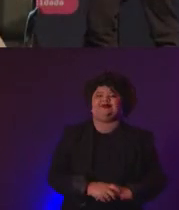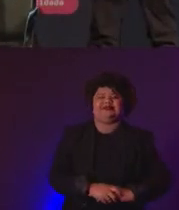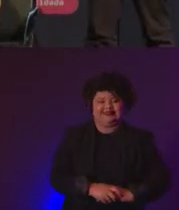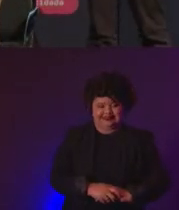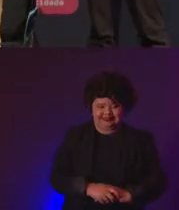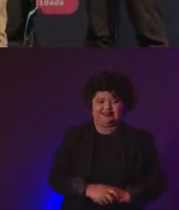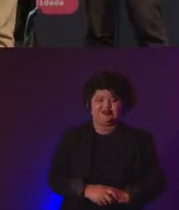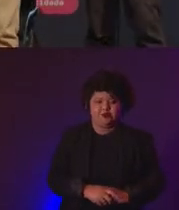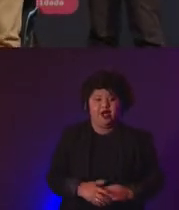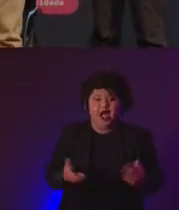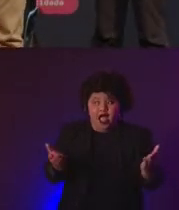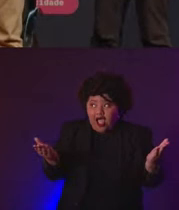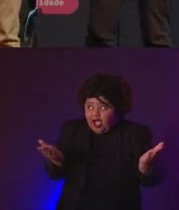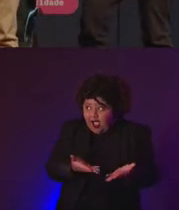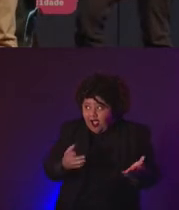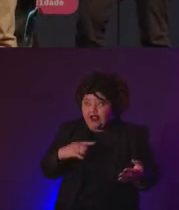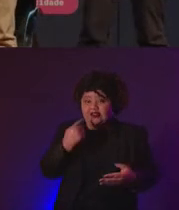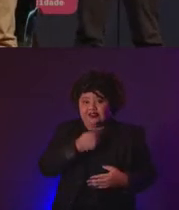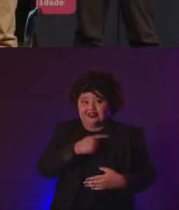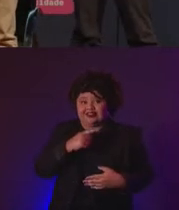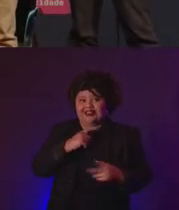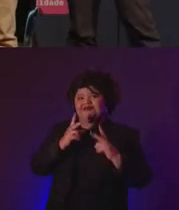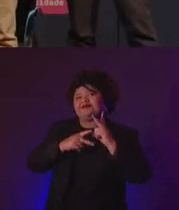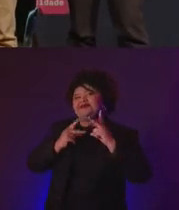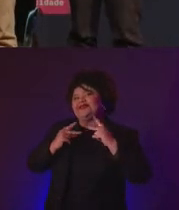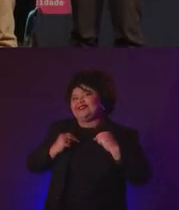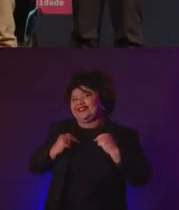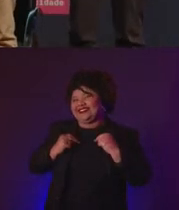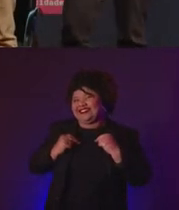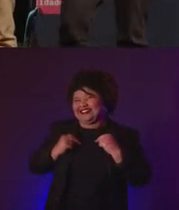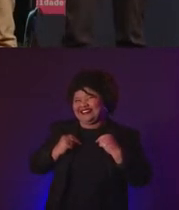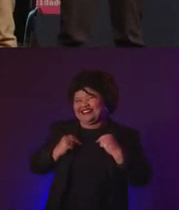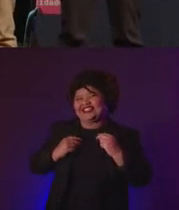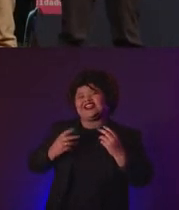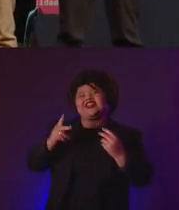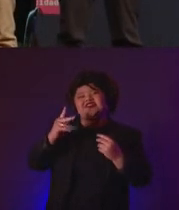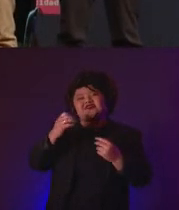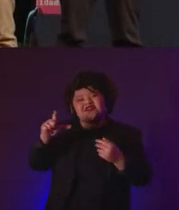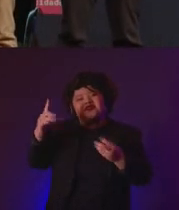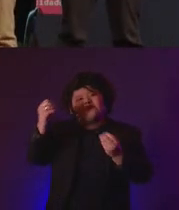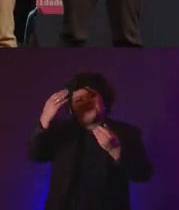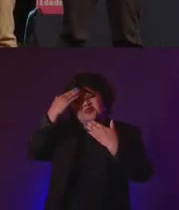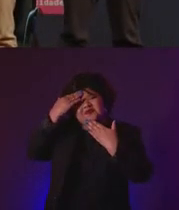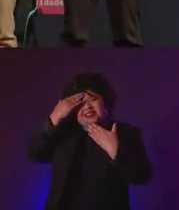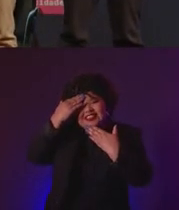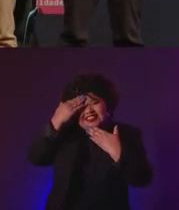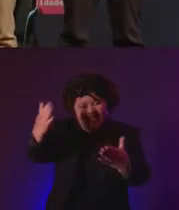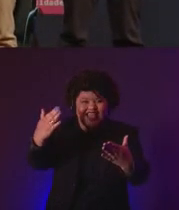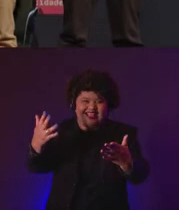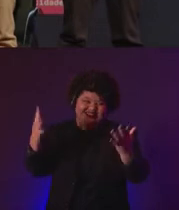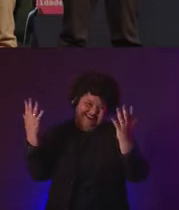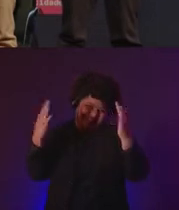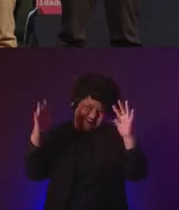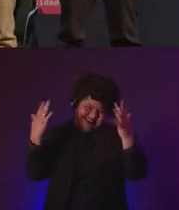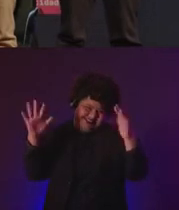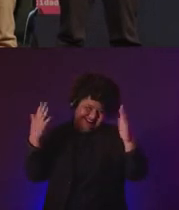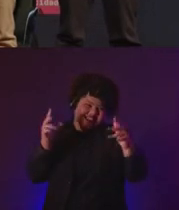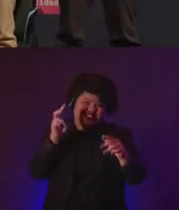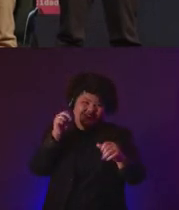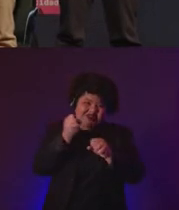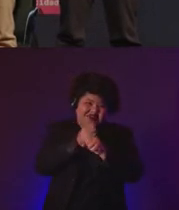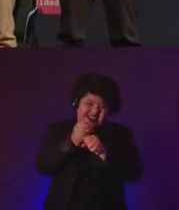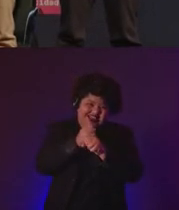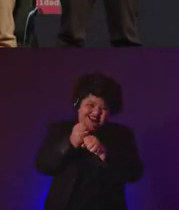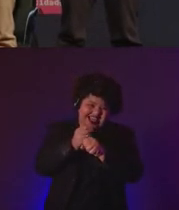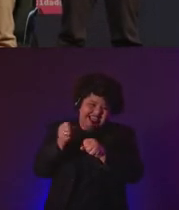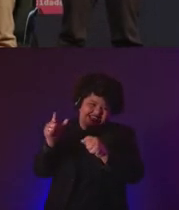bow ties here. Thank you, Phil. And let's applaud Phil for the 50 years of precision journalism.